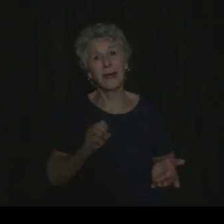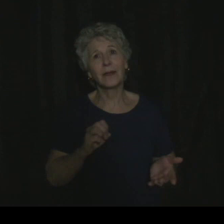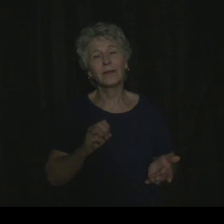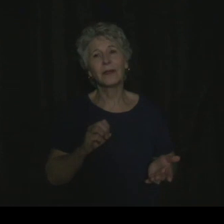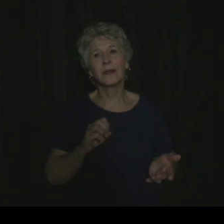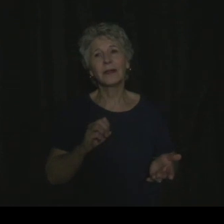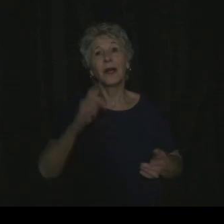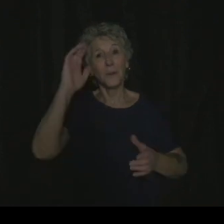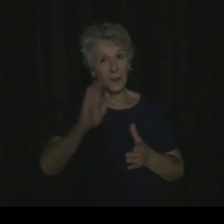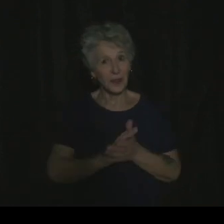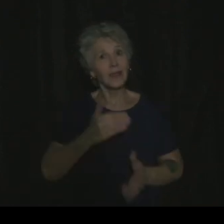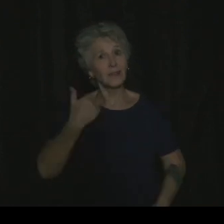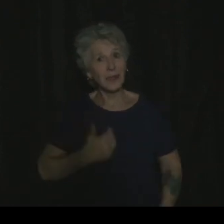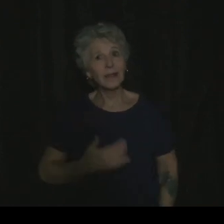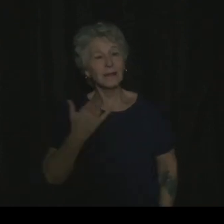you believe me now?